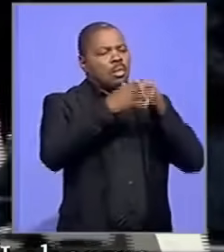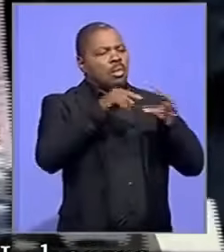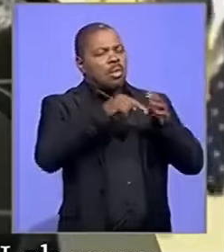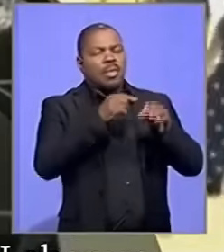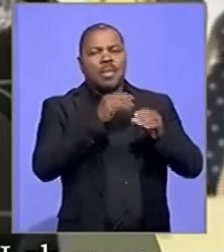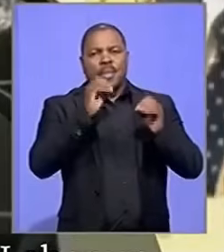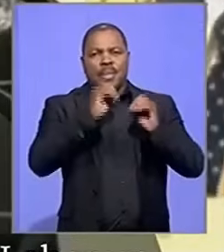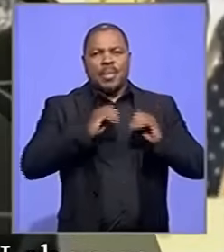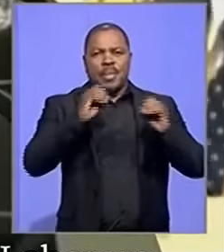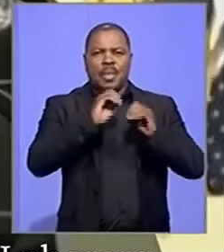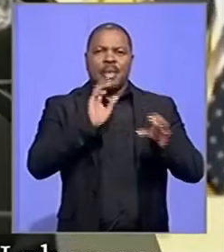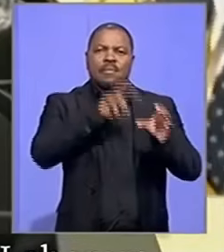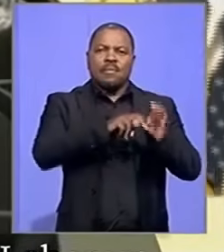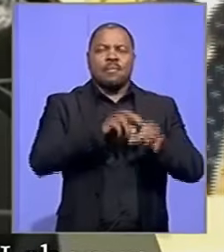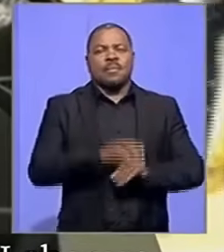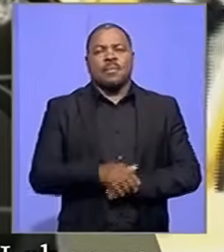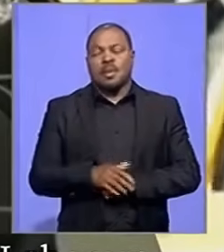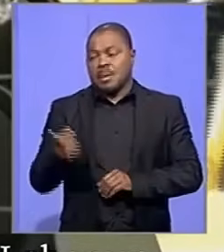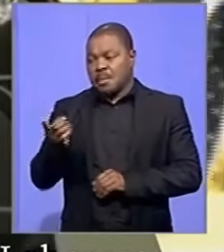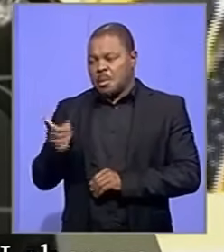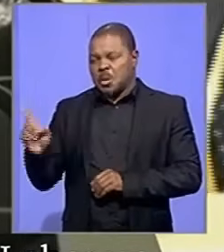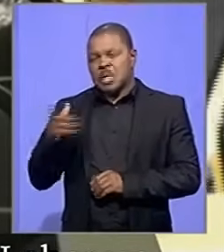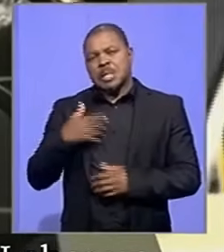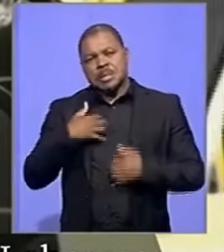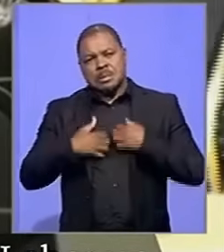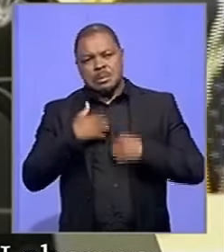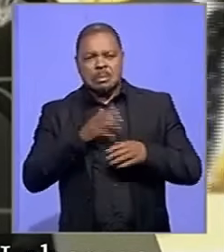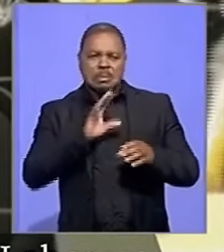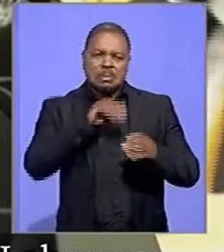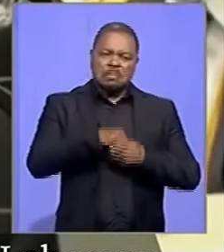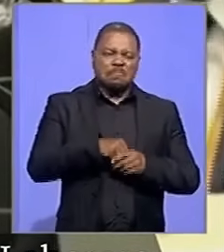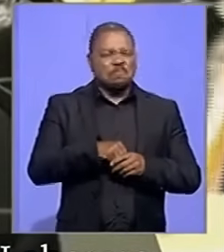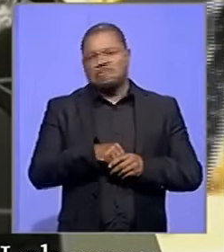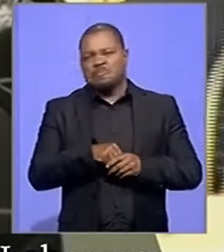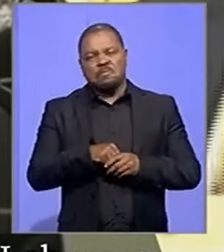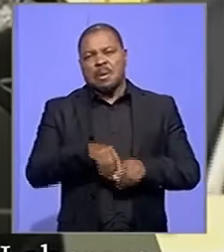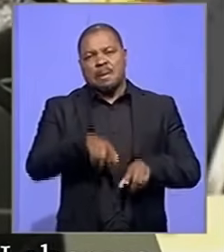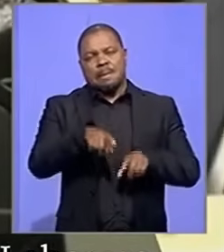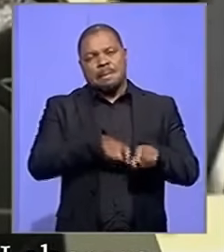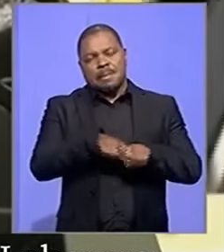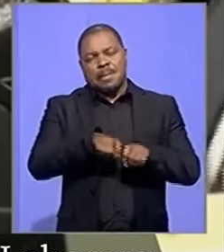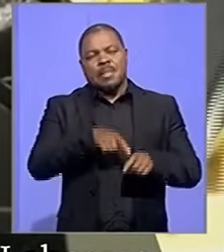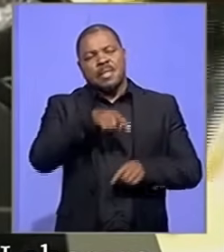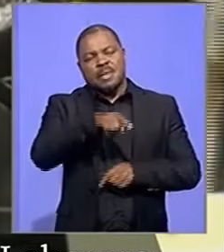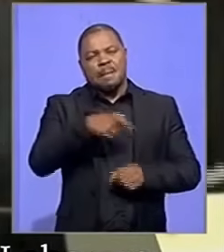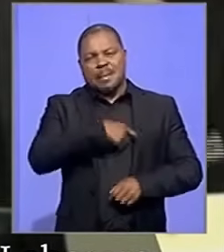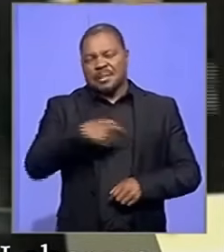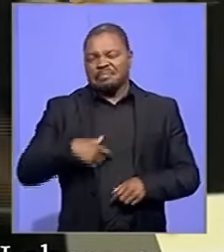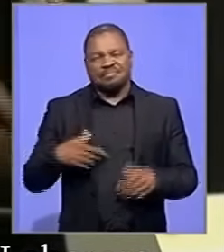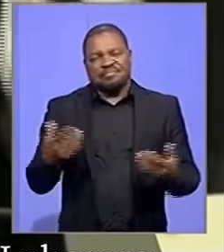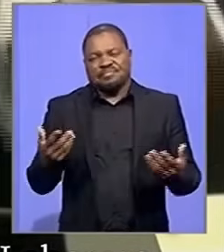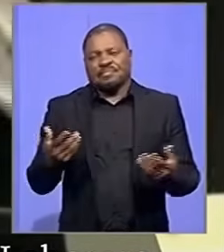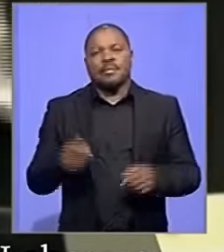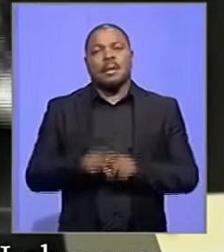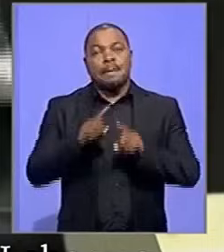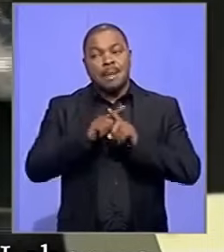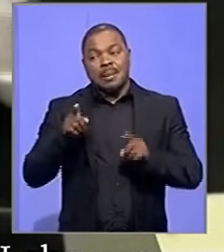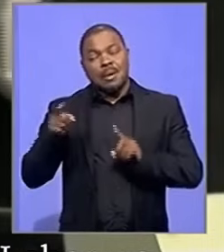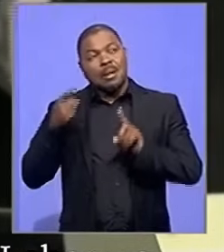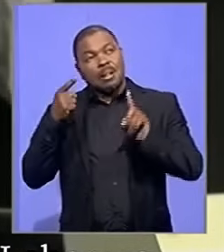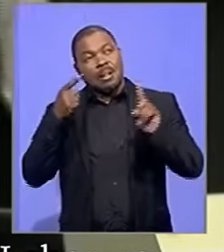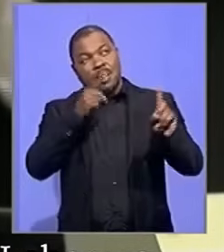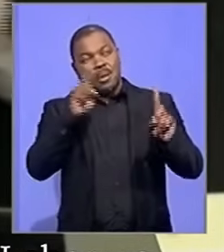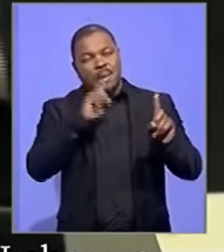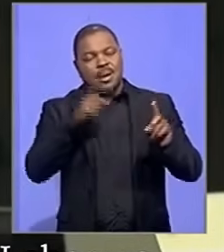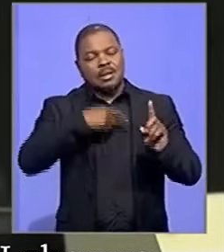setšhaba. Mekgatlo ye e bontšhitše kgahlego e nyane ya go phenkgišanela maemo a bopresidente, efela šedi ya yona e be e le go maemo